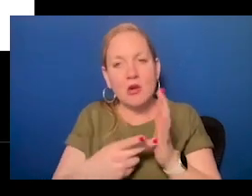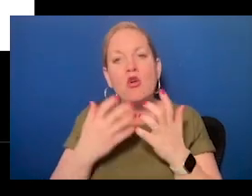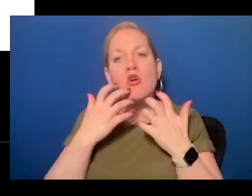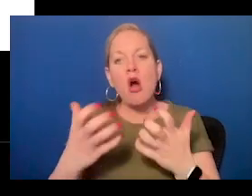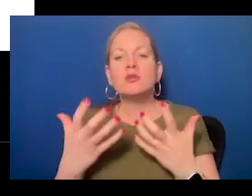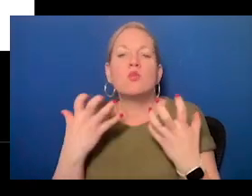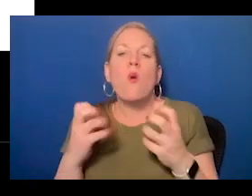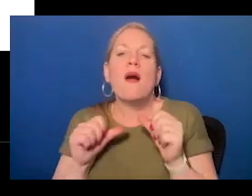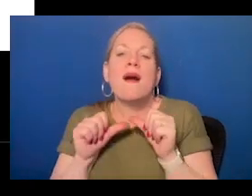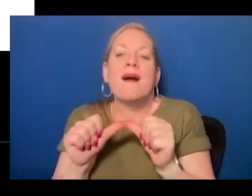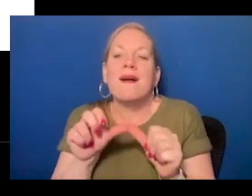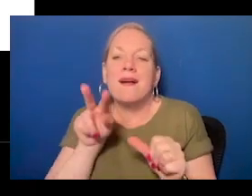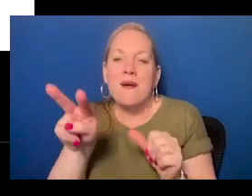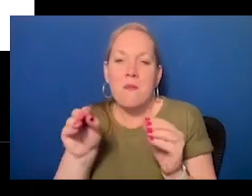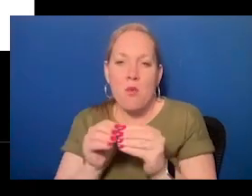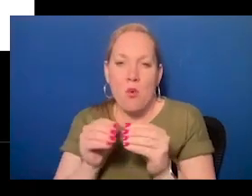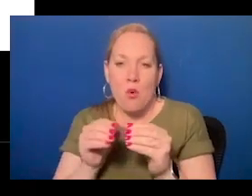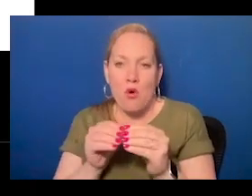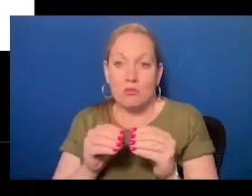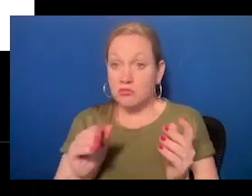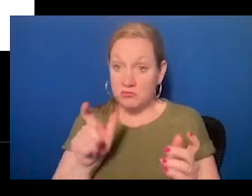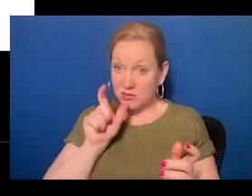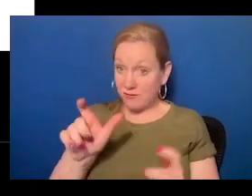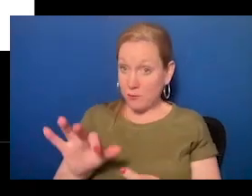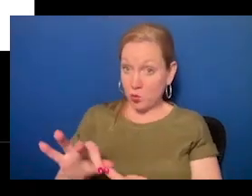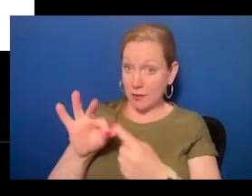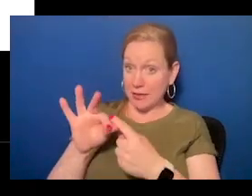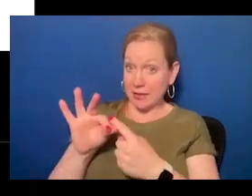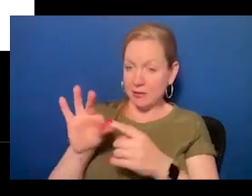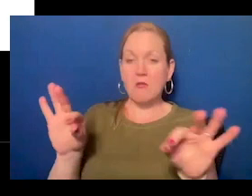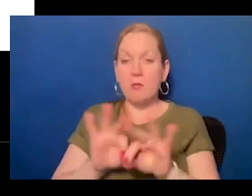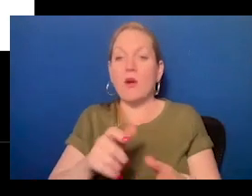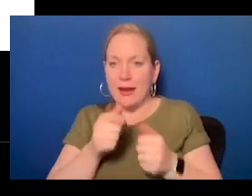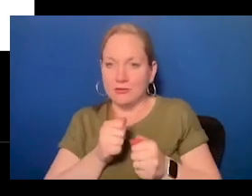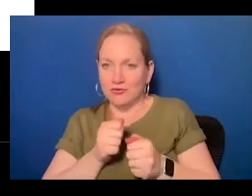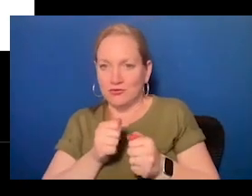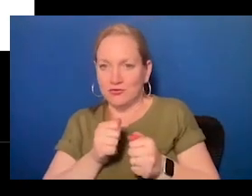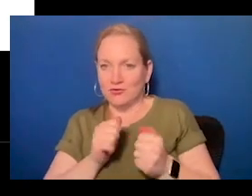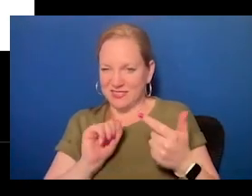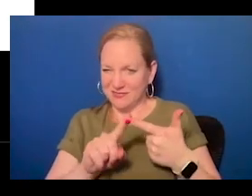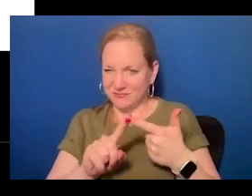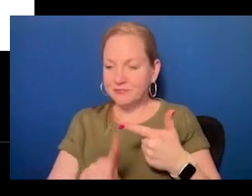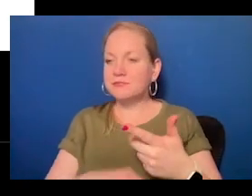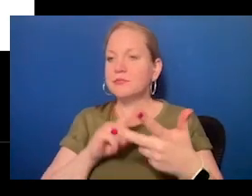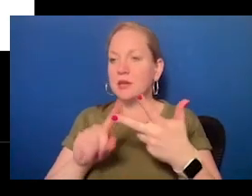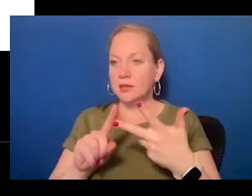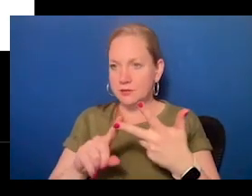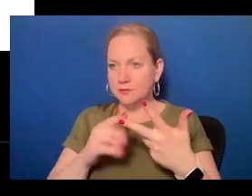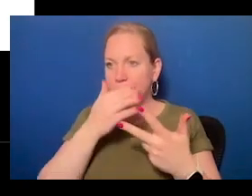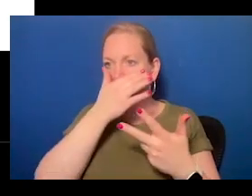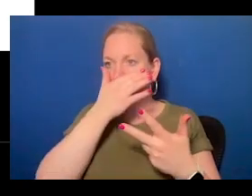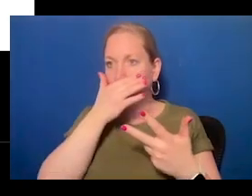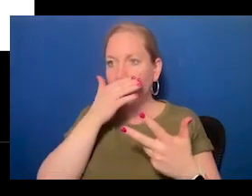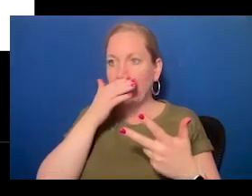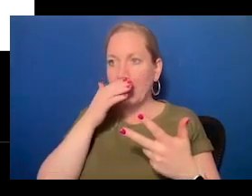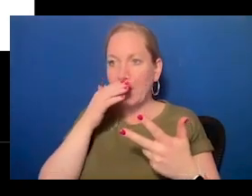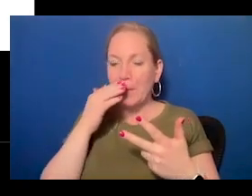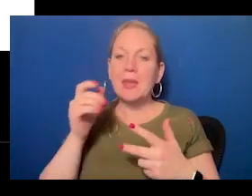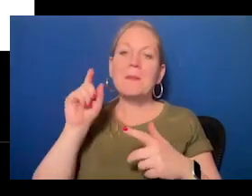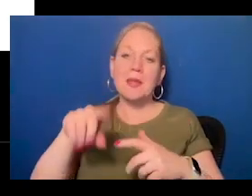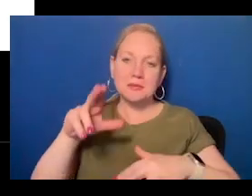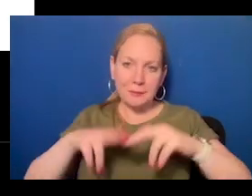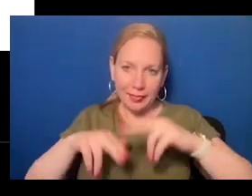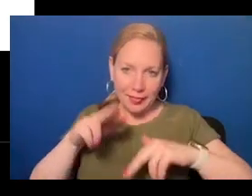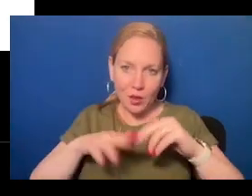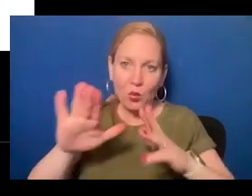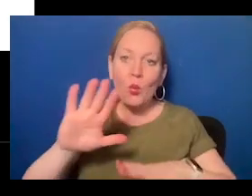watching. And sometimes it doesn't have to be unique, it just has to be engaging, right? And then some world building